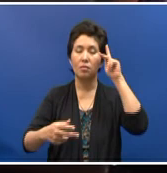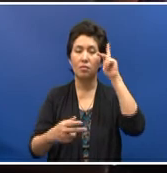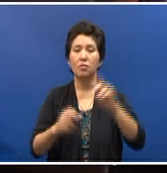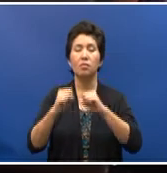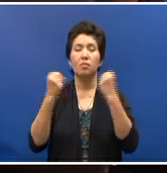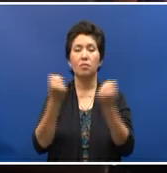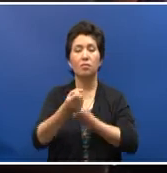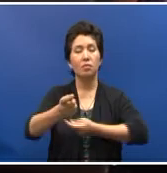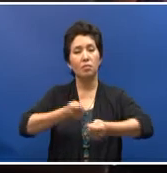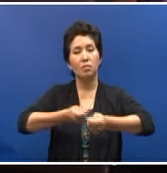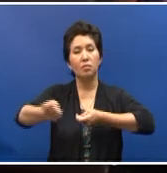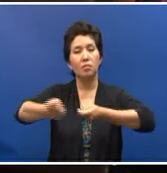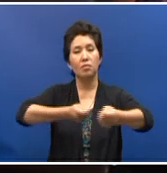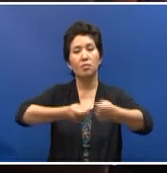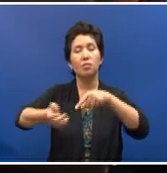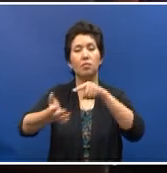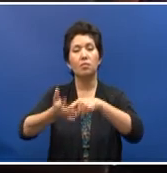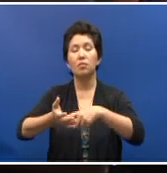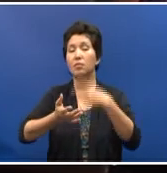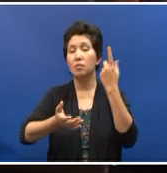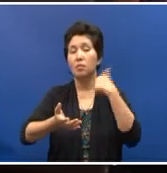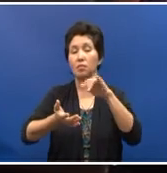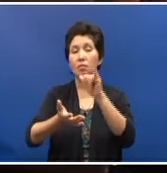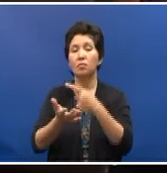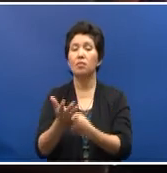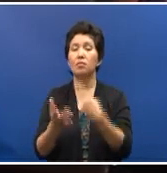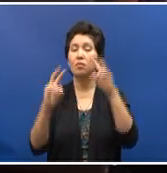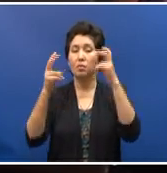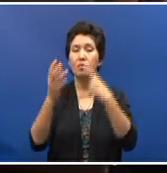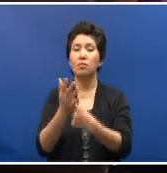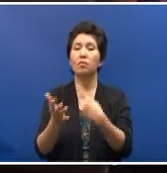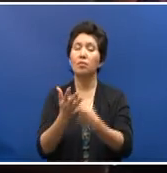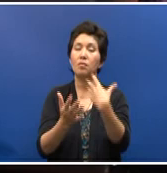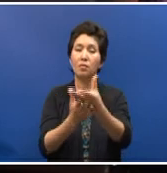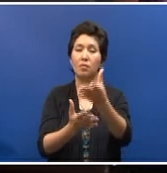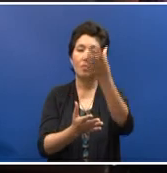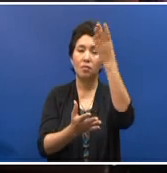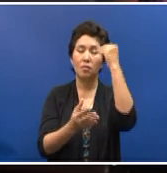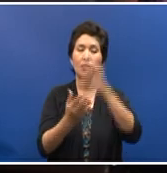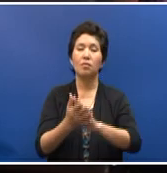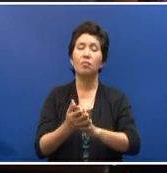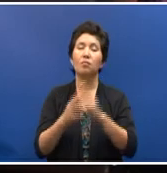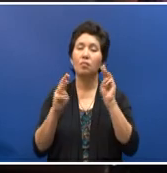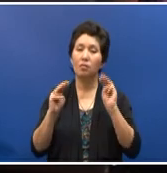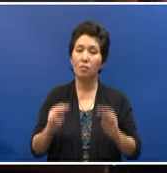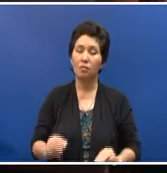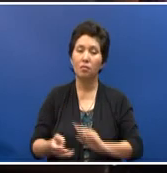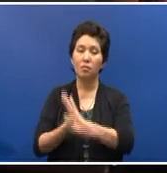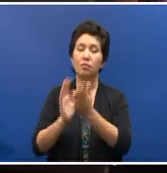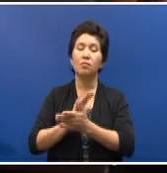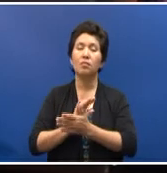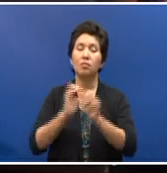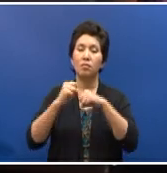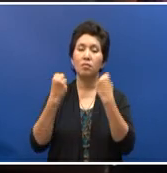social control. Okay, so in that topic just now we have learned about human being, okay, as a social